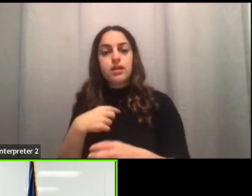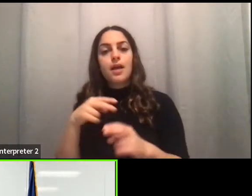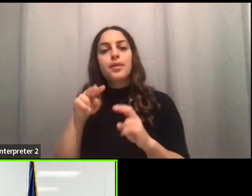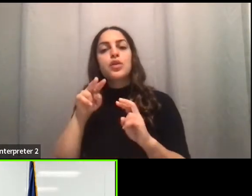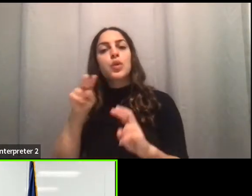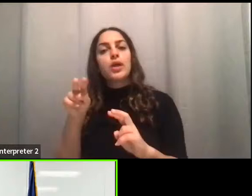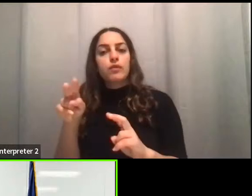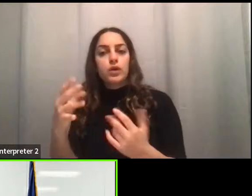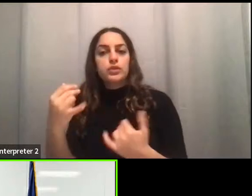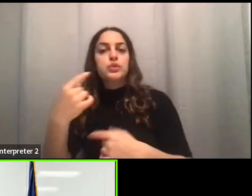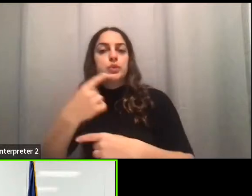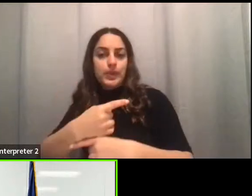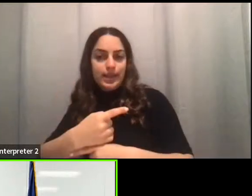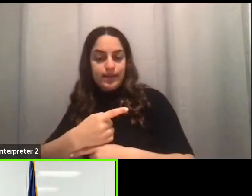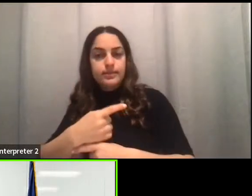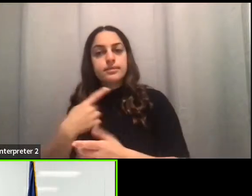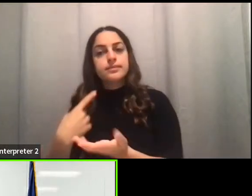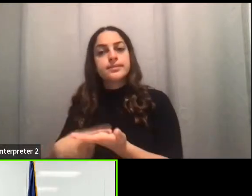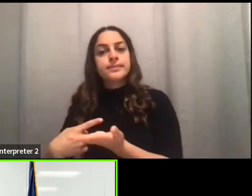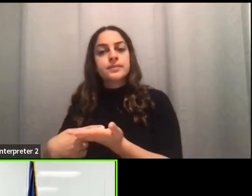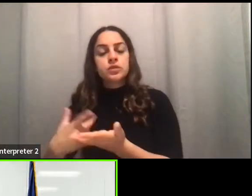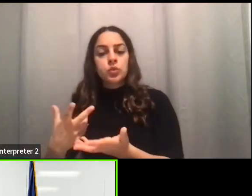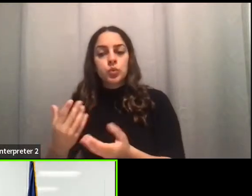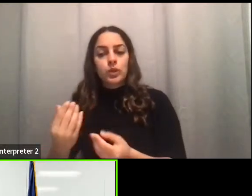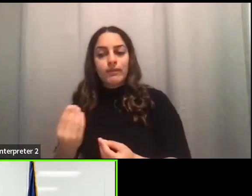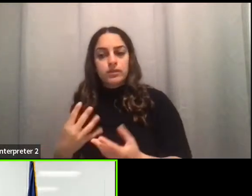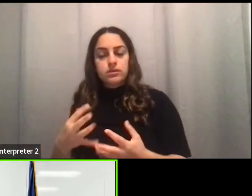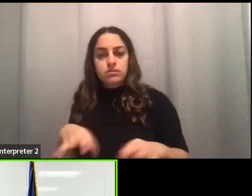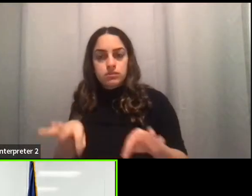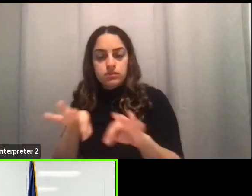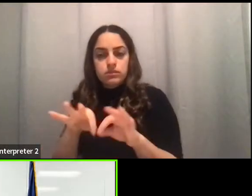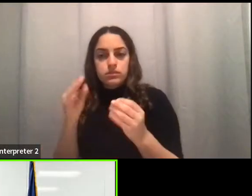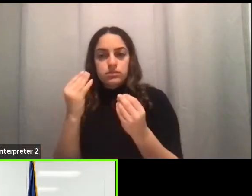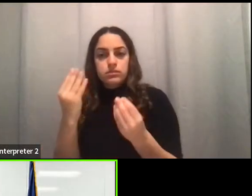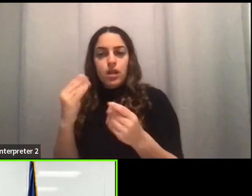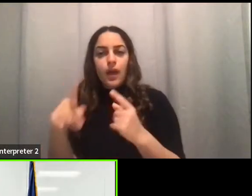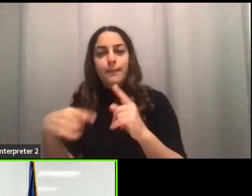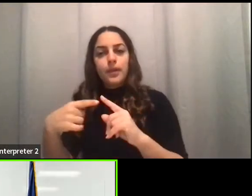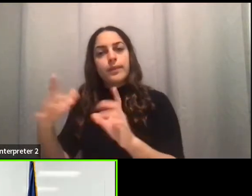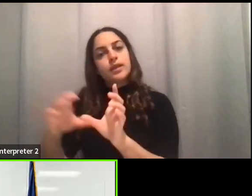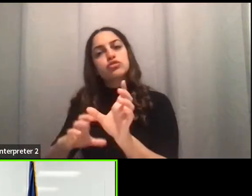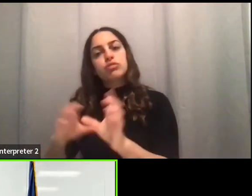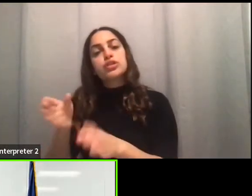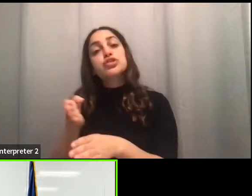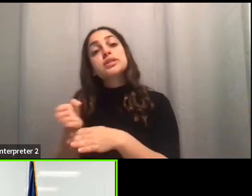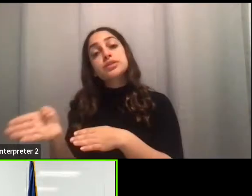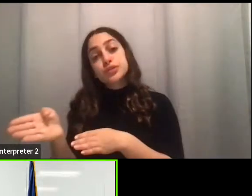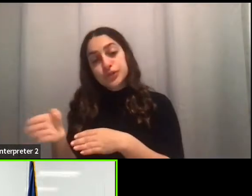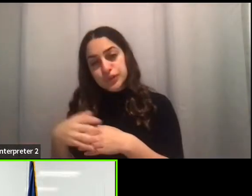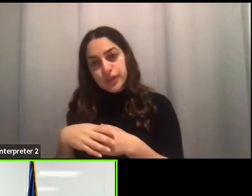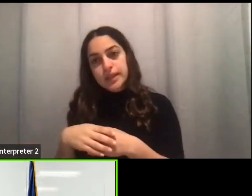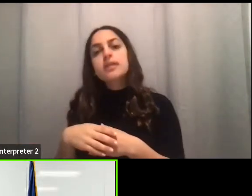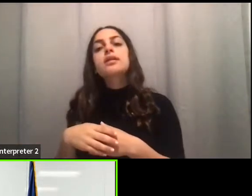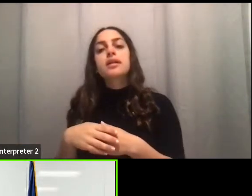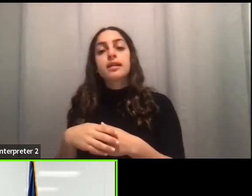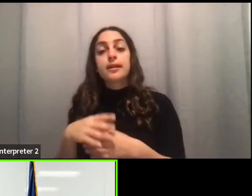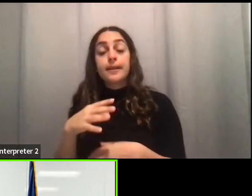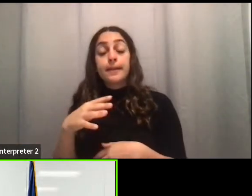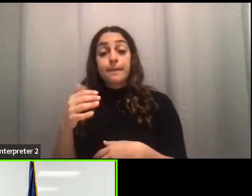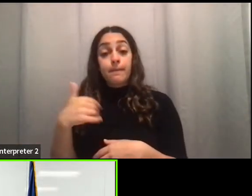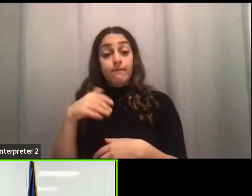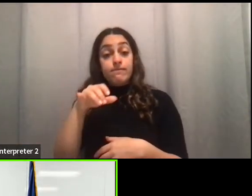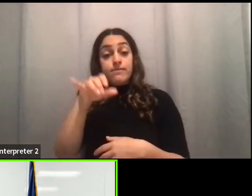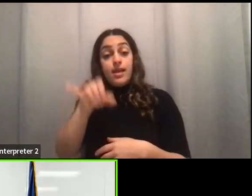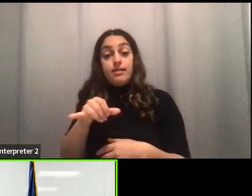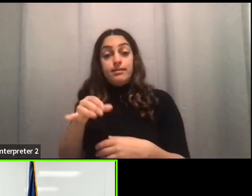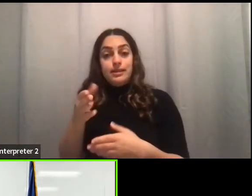today's dialogue to give us vital information about the construction industry and to put that information to